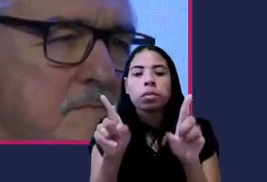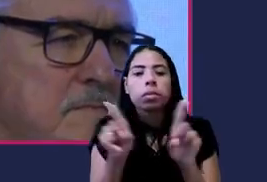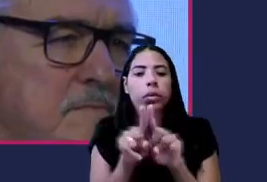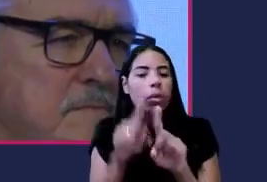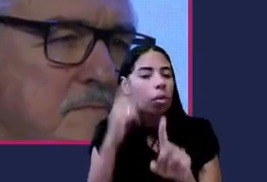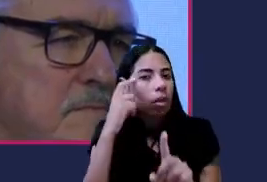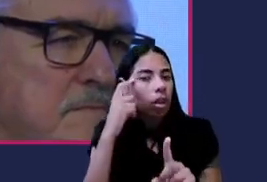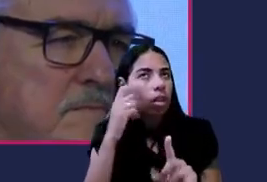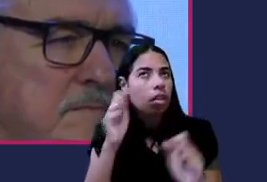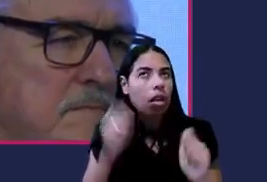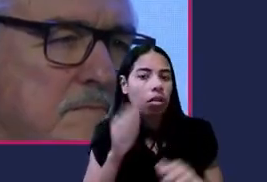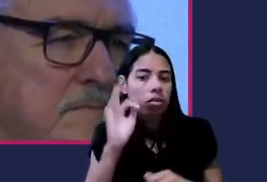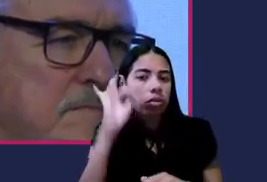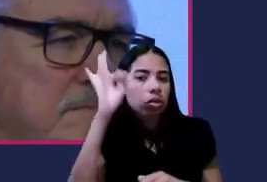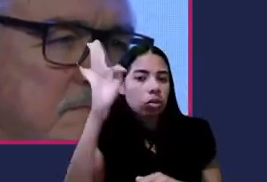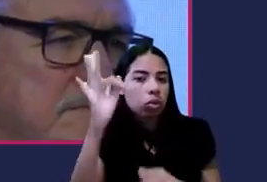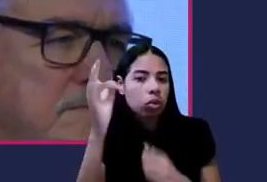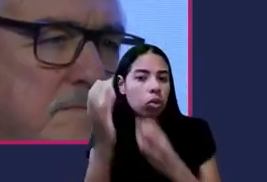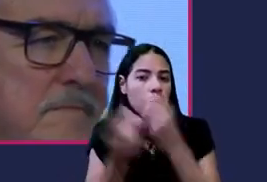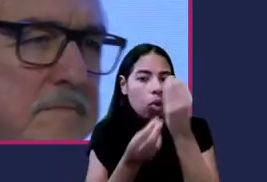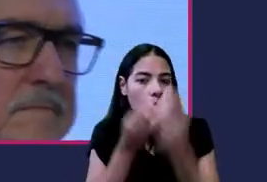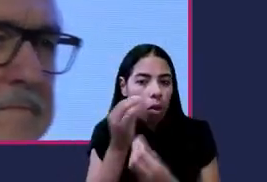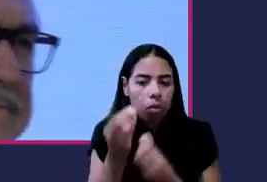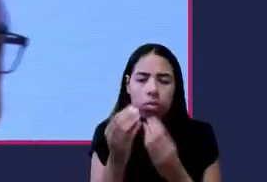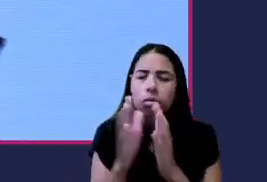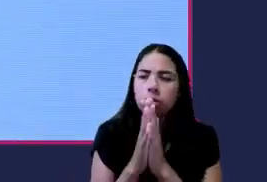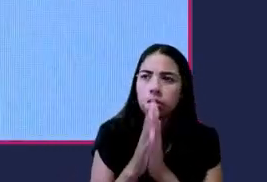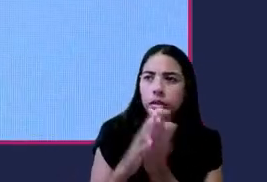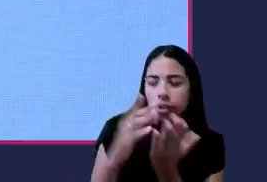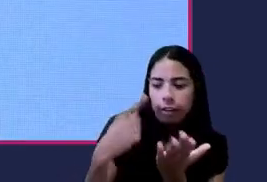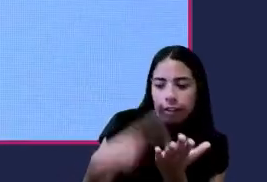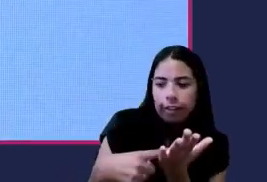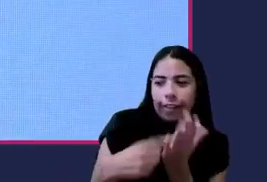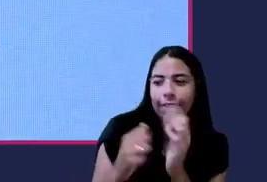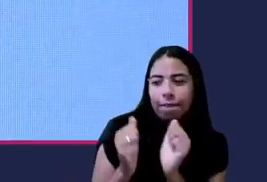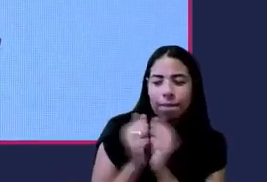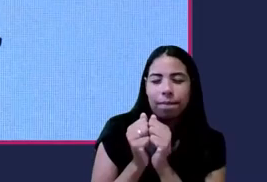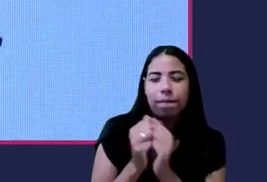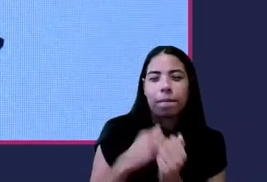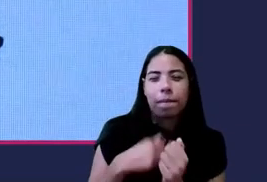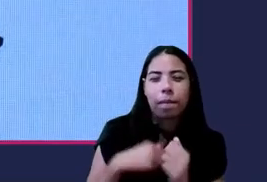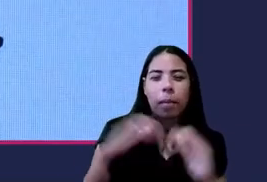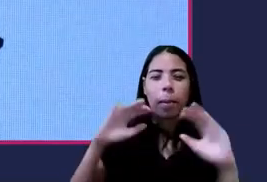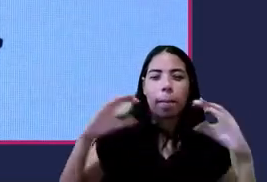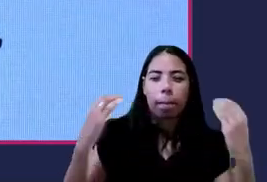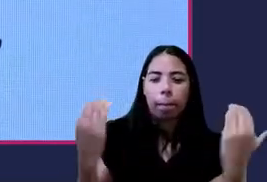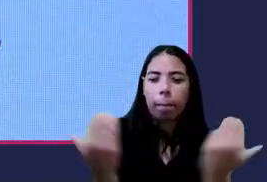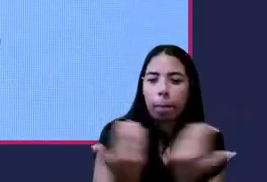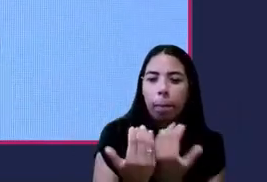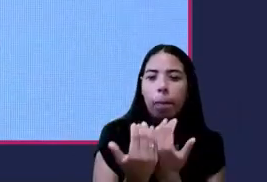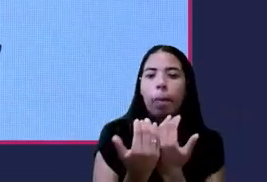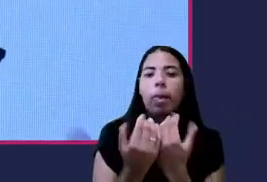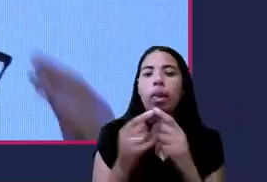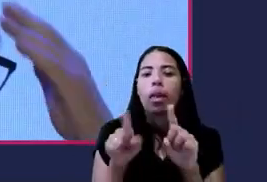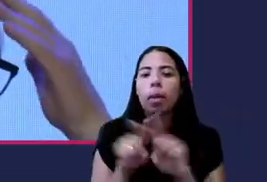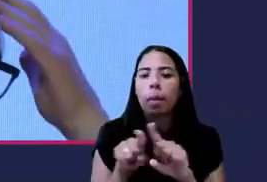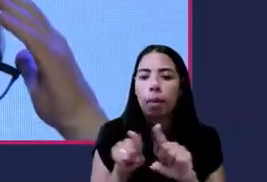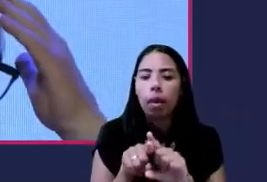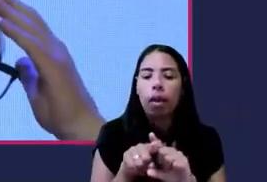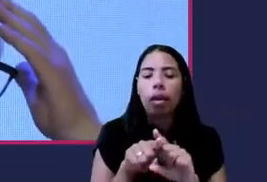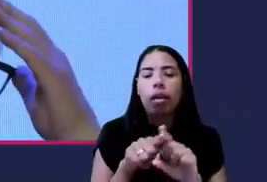We decide on things that we want to do and that we intend to do, so you can count on me in